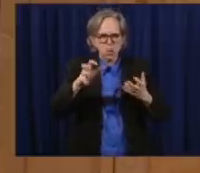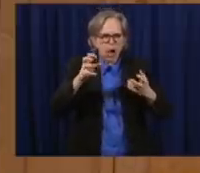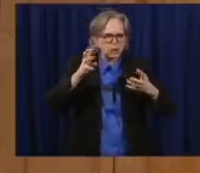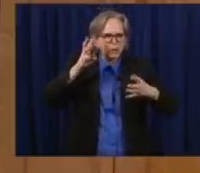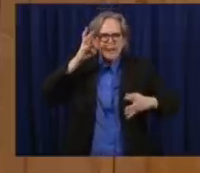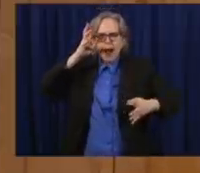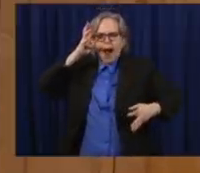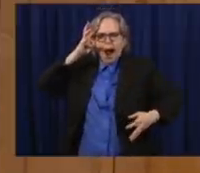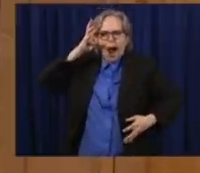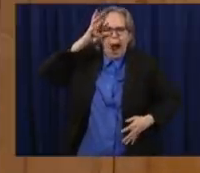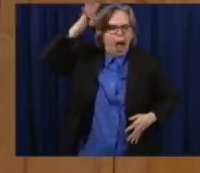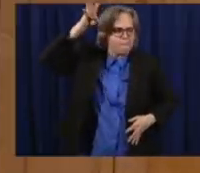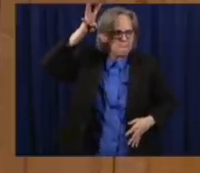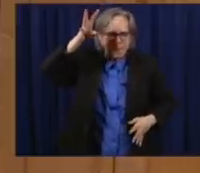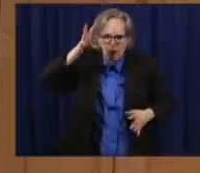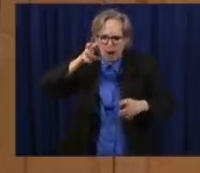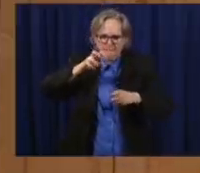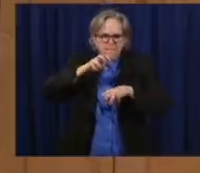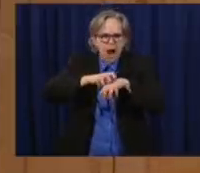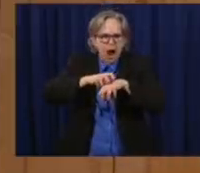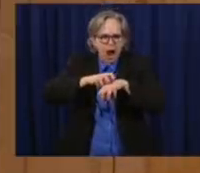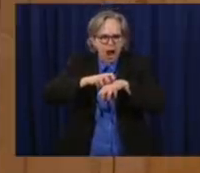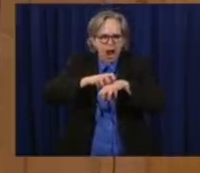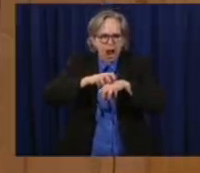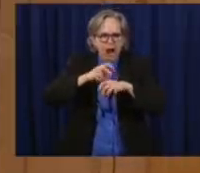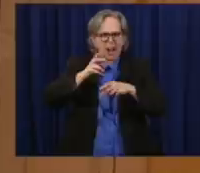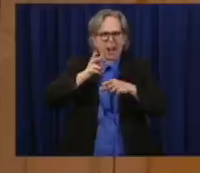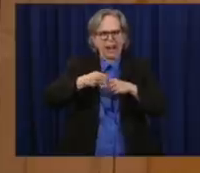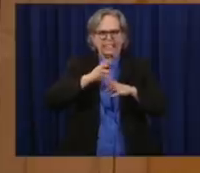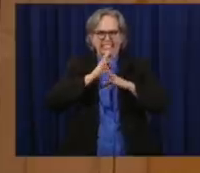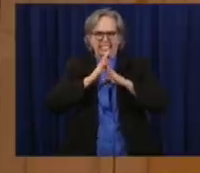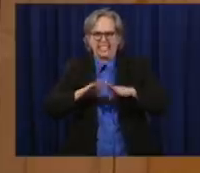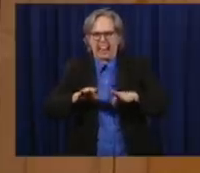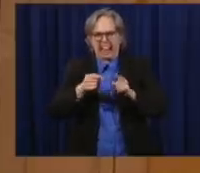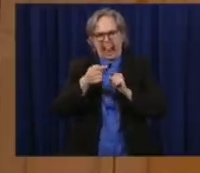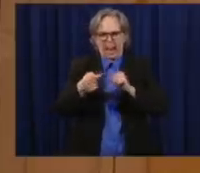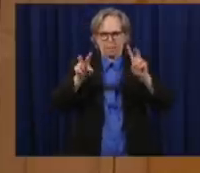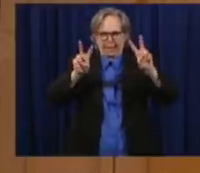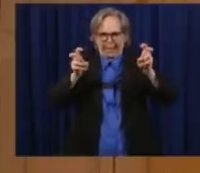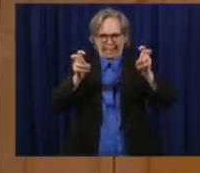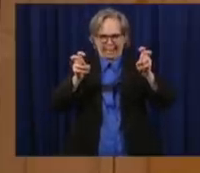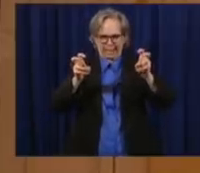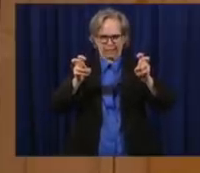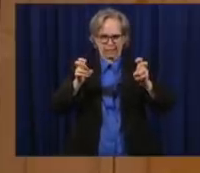it. And so sometimes people don't even believe it's there, which is so hard. You can't